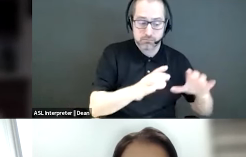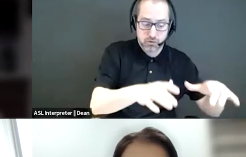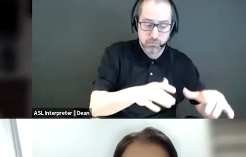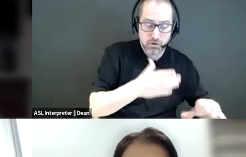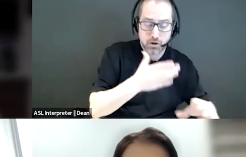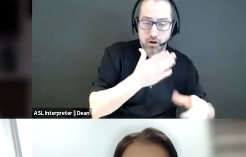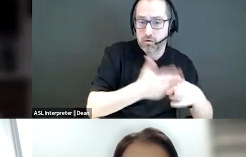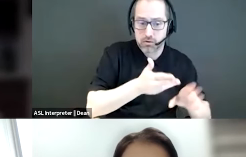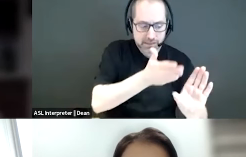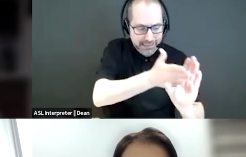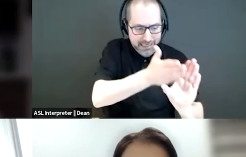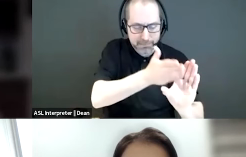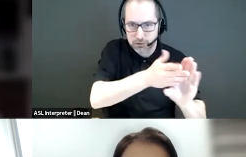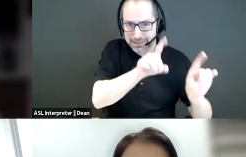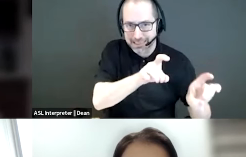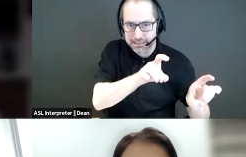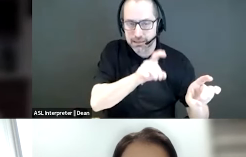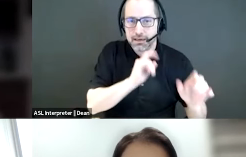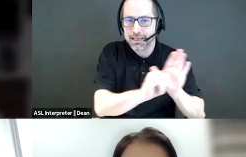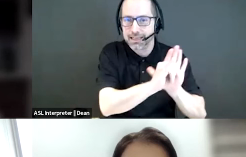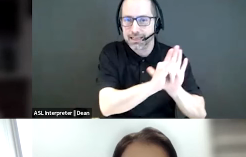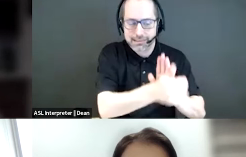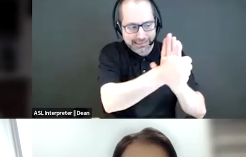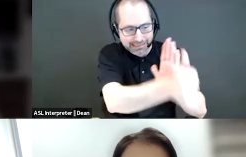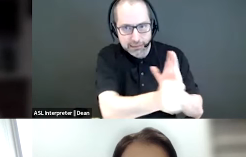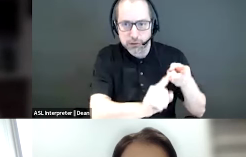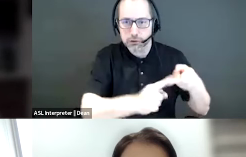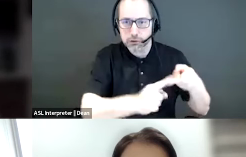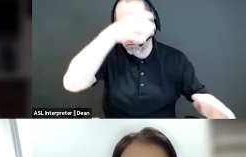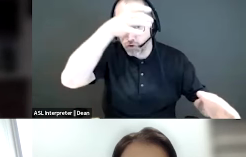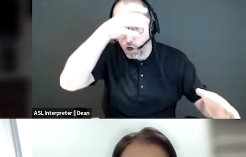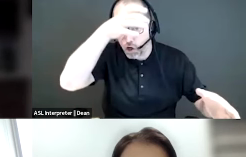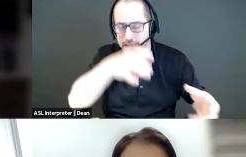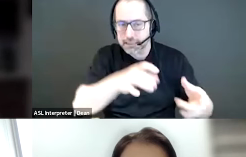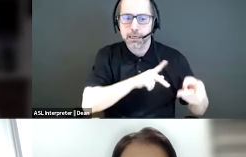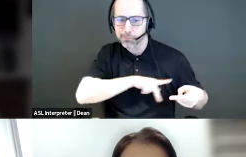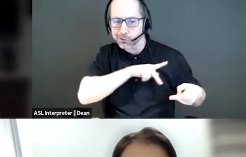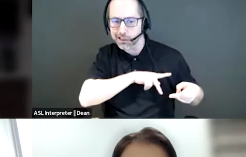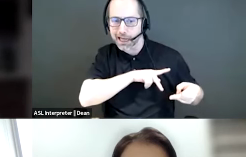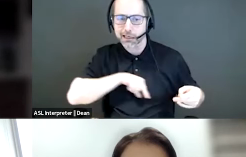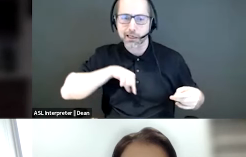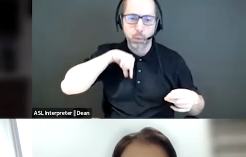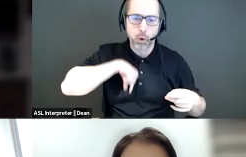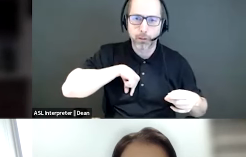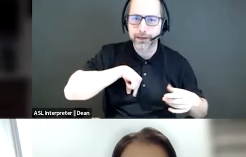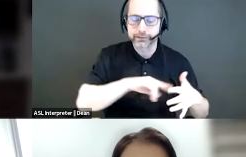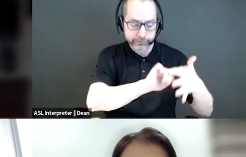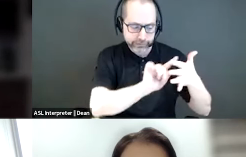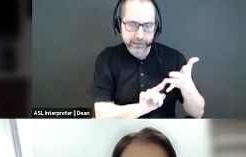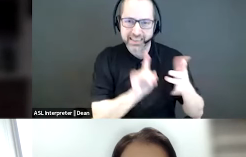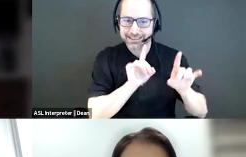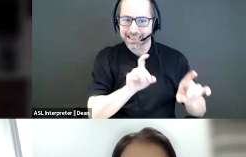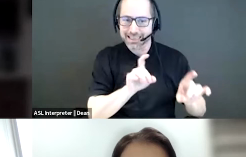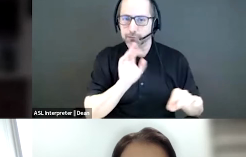going to identify your skills, knowledge, and even personality qualities to test for abilities. So sometimes